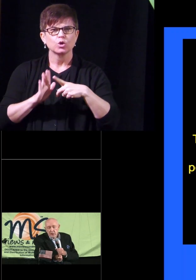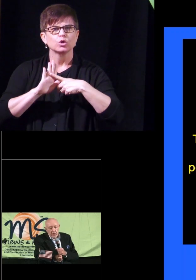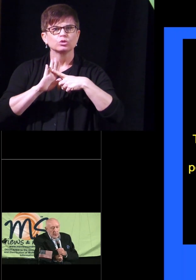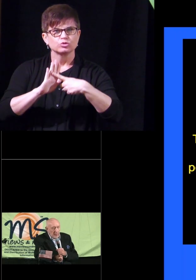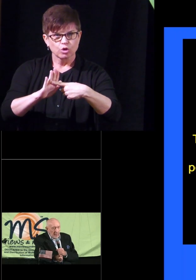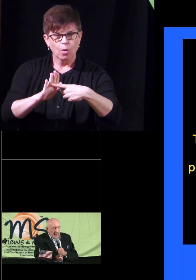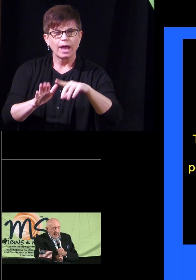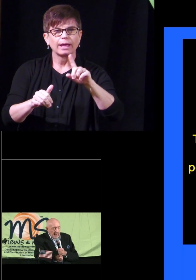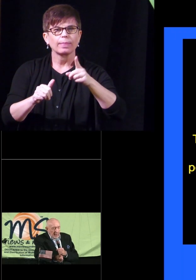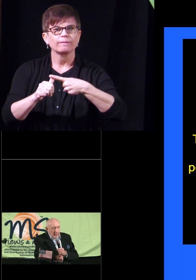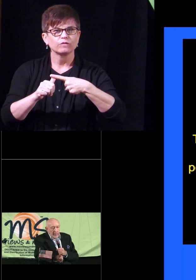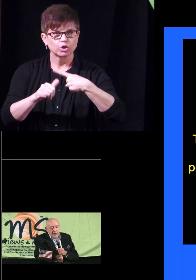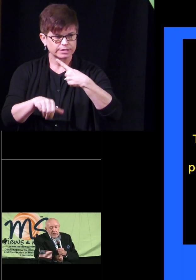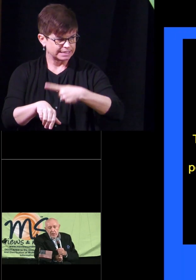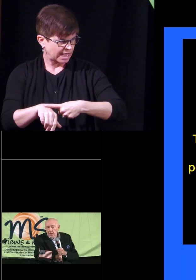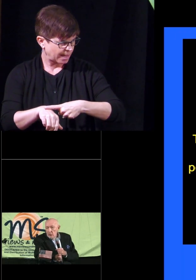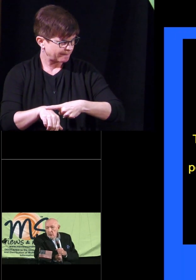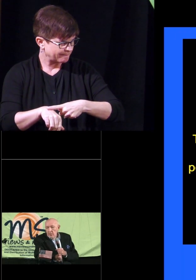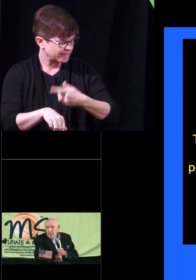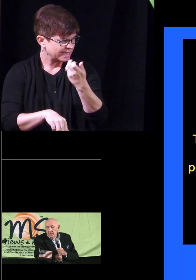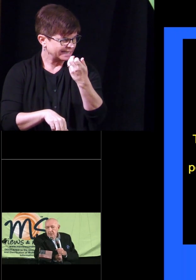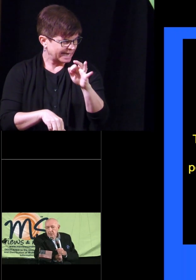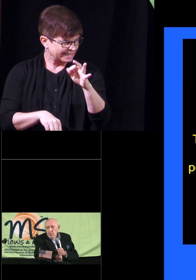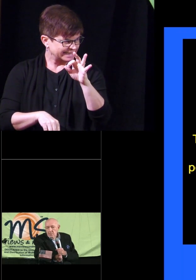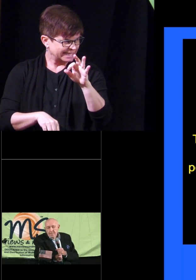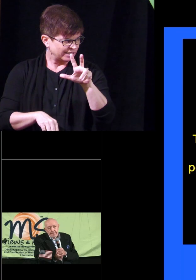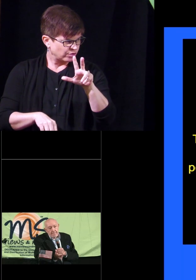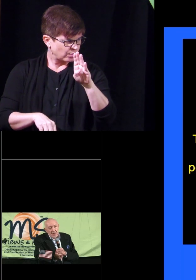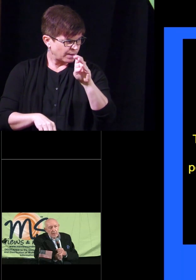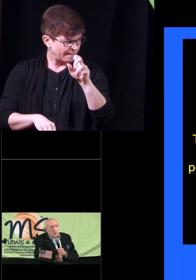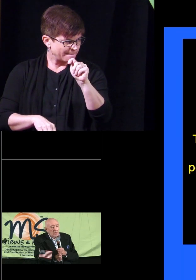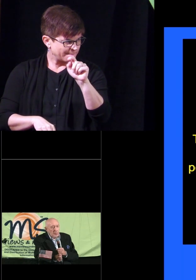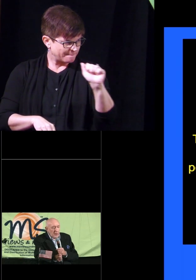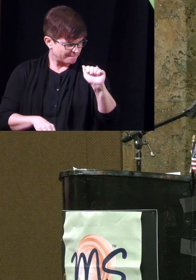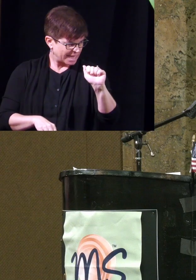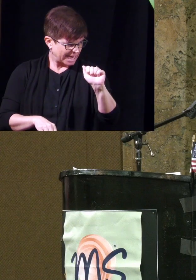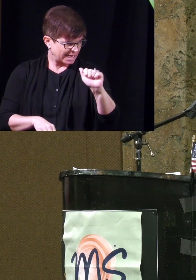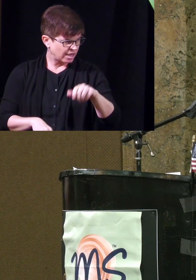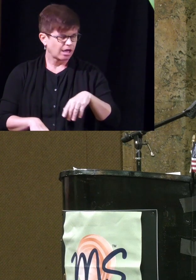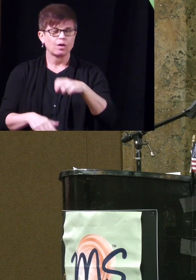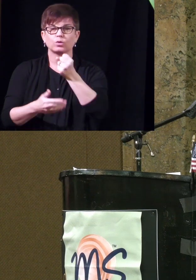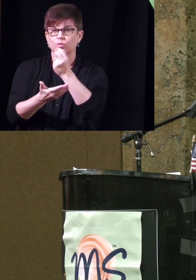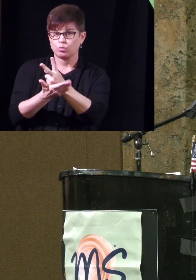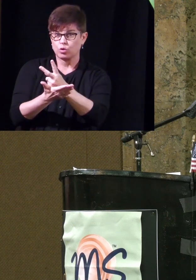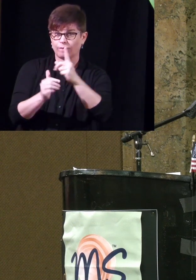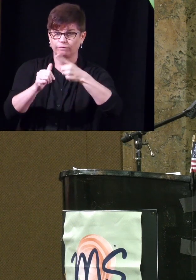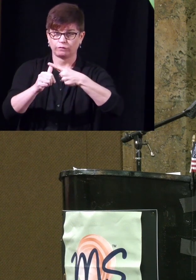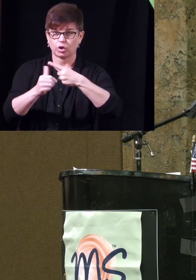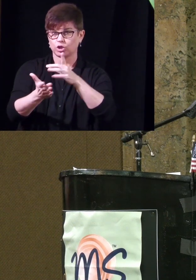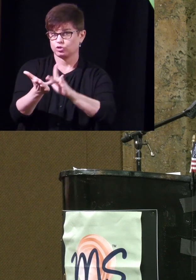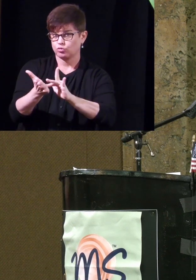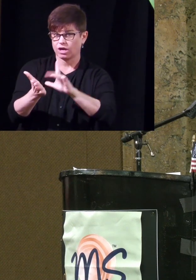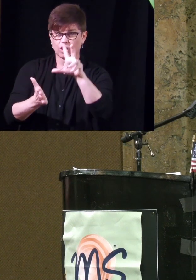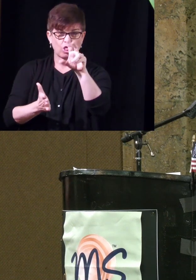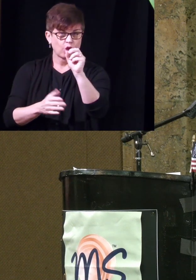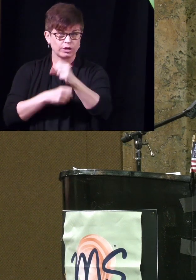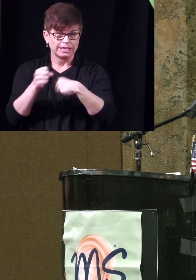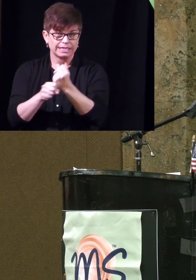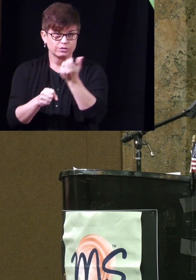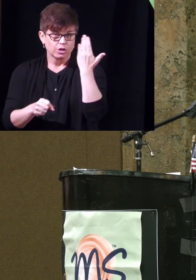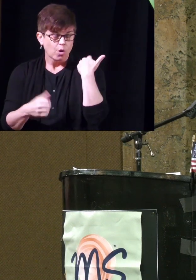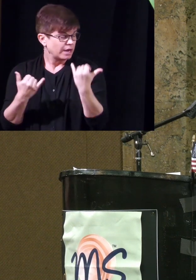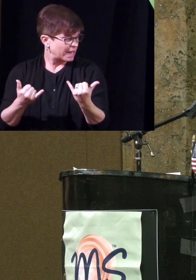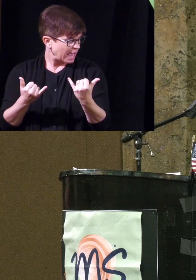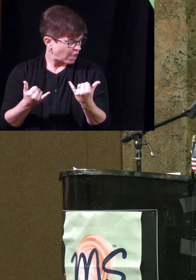MS, beta-seron, 1993. That's all, 30 years ago. And now over 20 approved drugs for